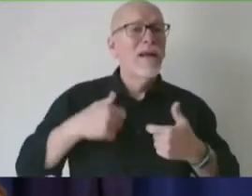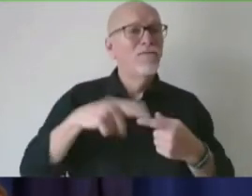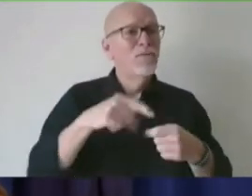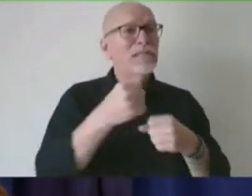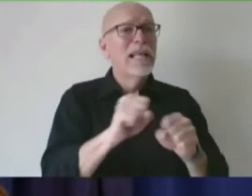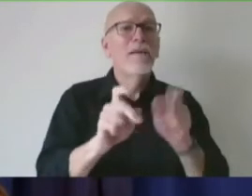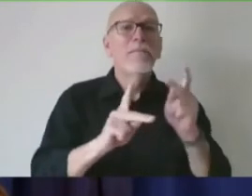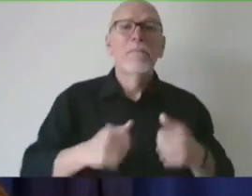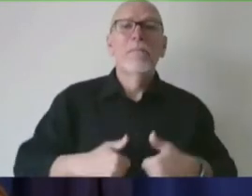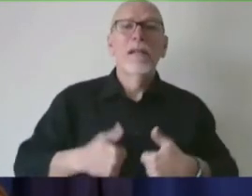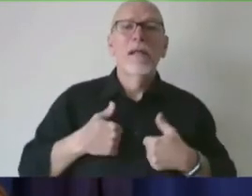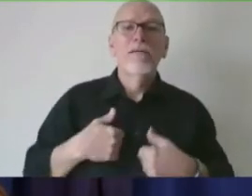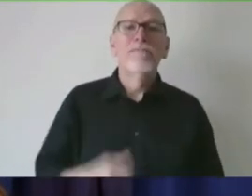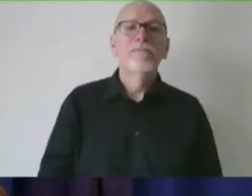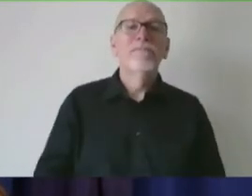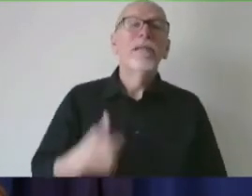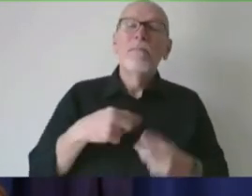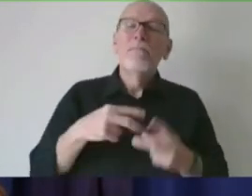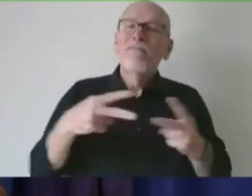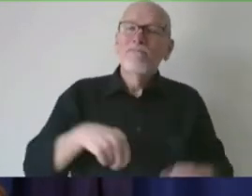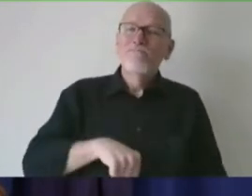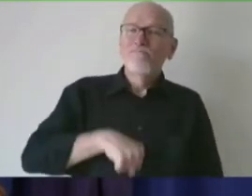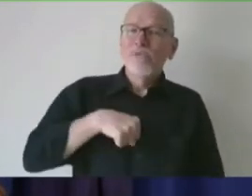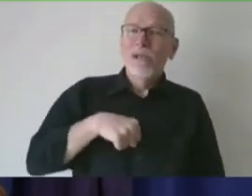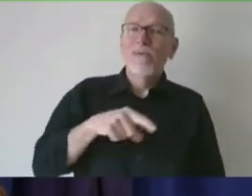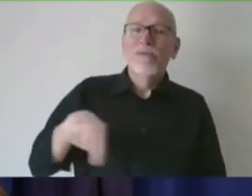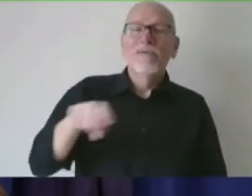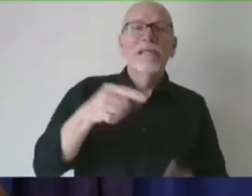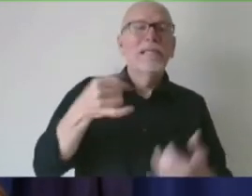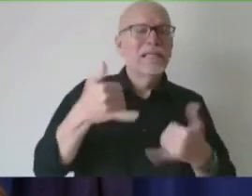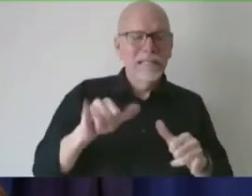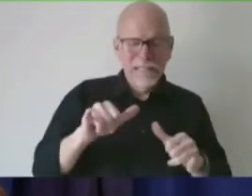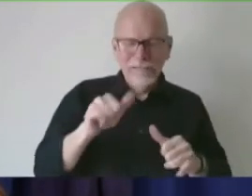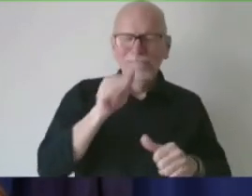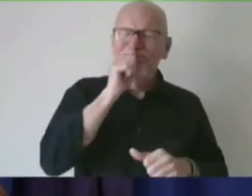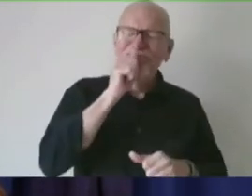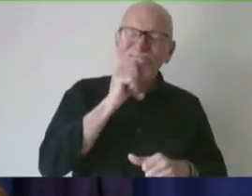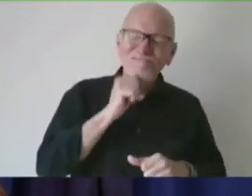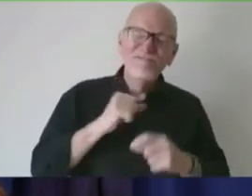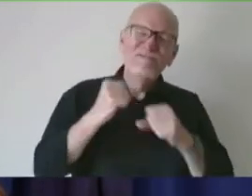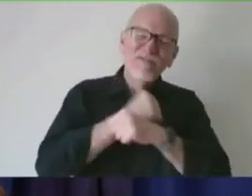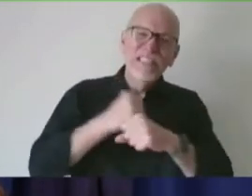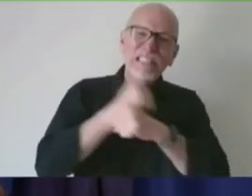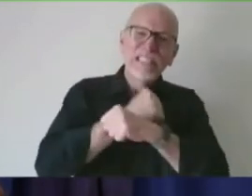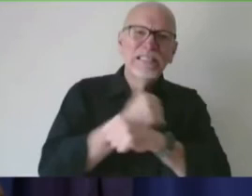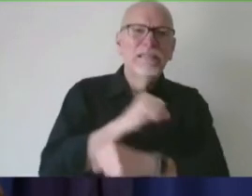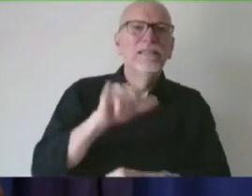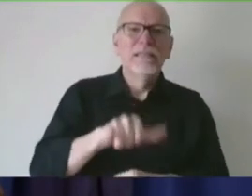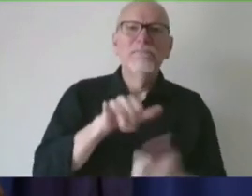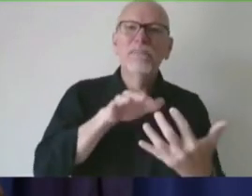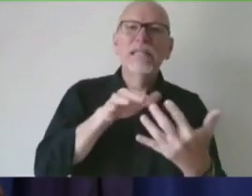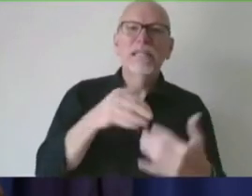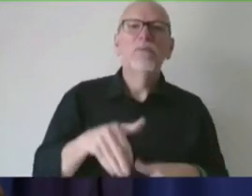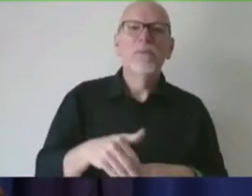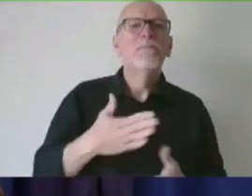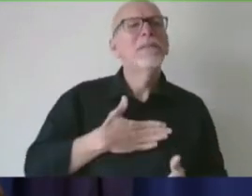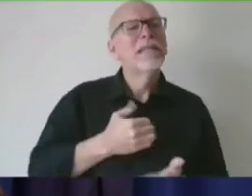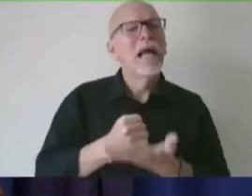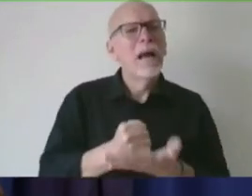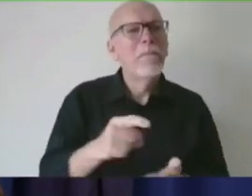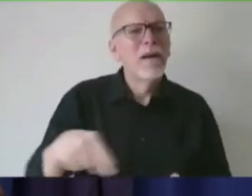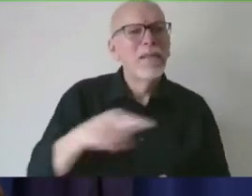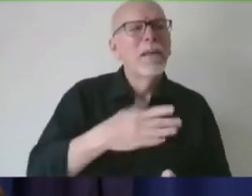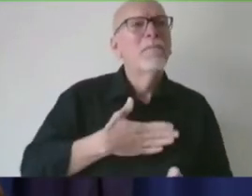lives. I'm incredibly proud that they continue to dig down deep to fight this battle. Please help them. Please follow